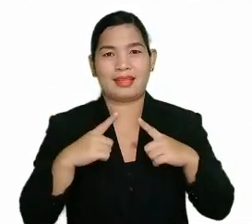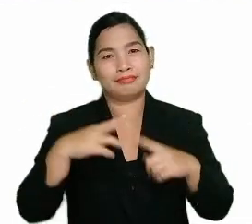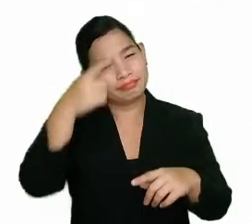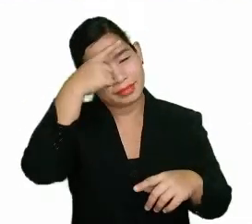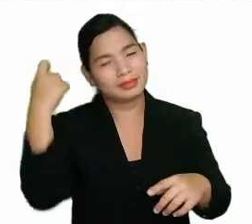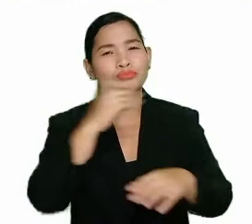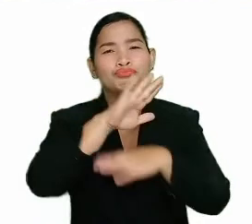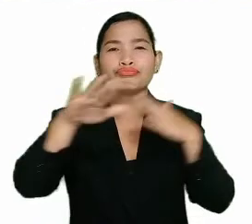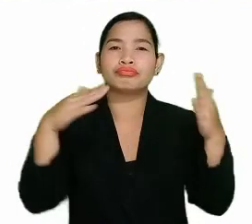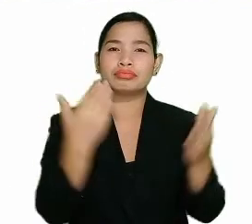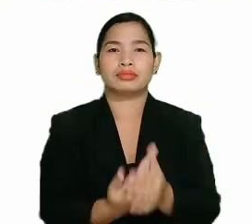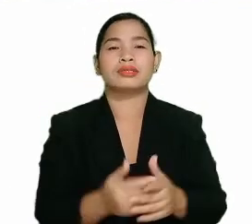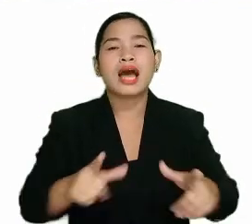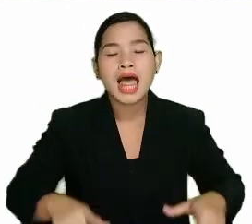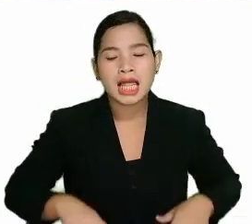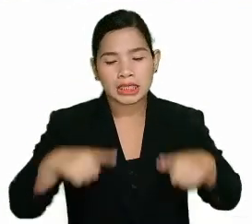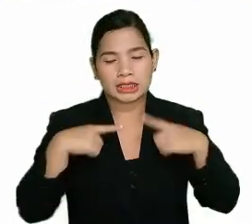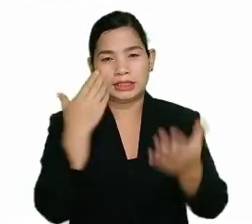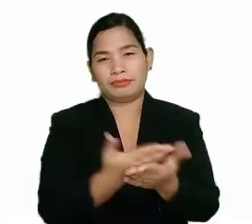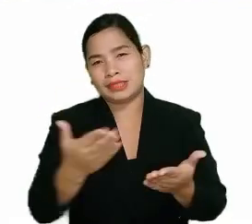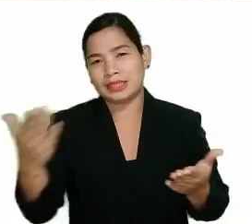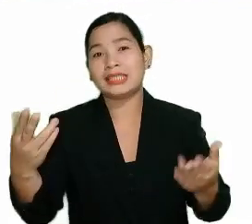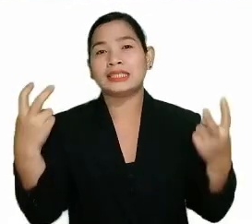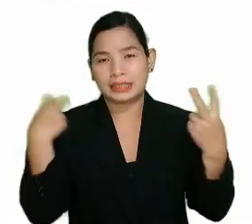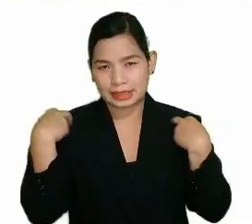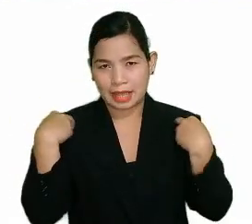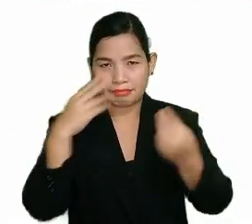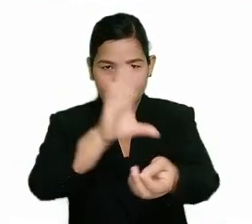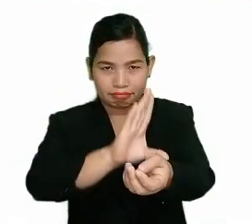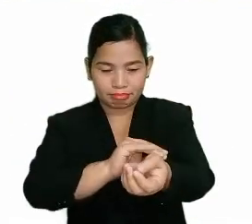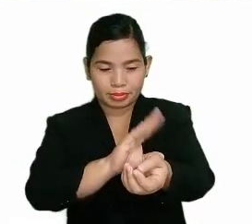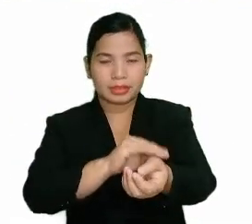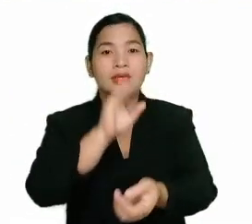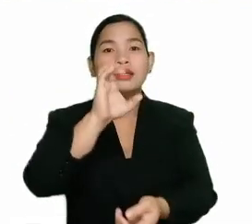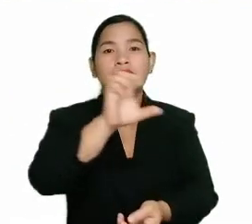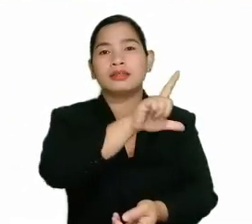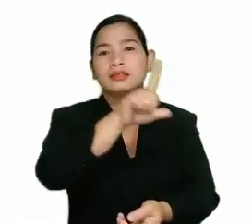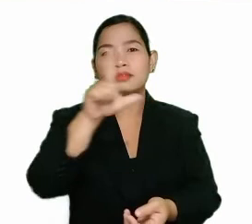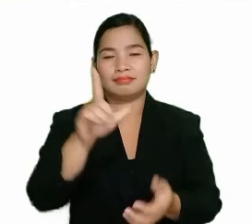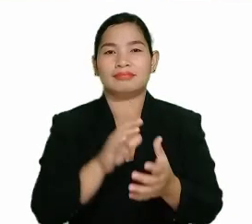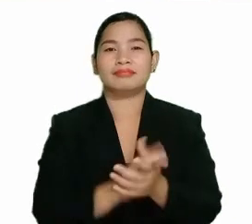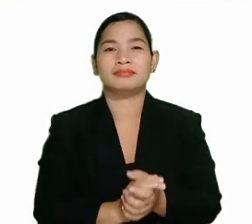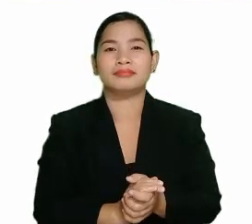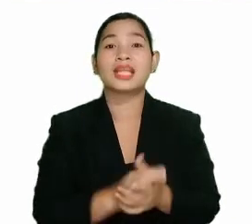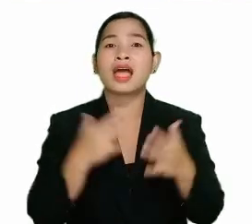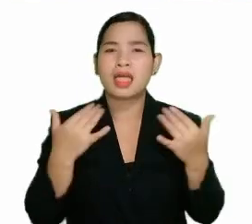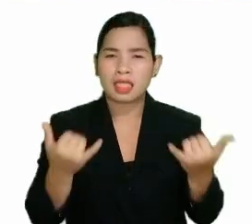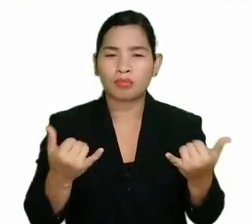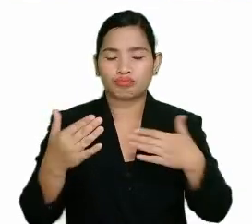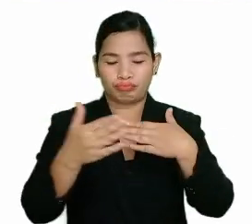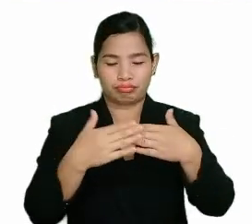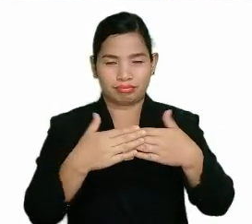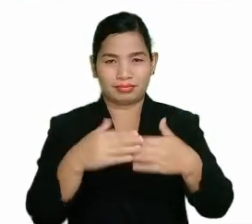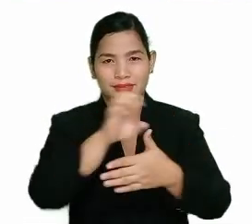because all living things are made up of cells. We are nearing the end of our